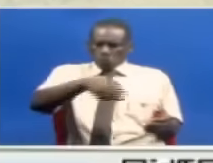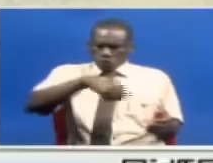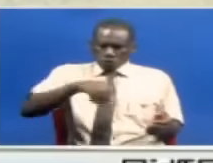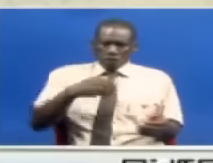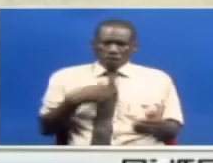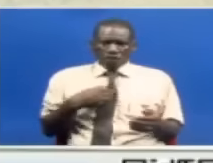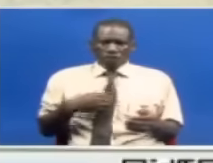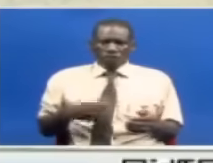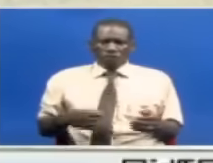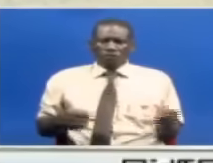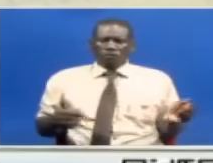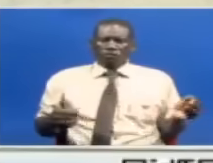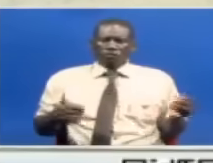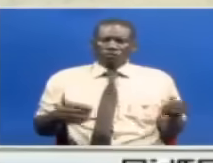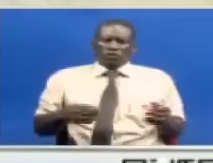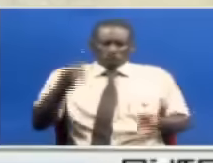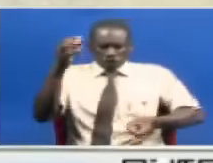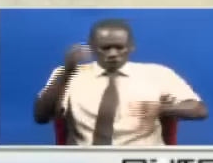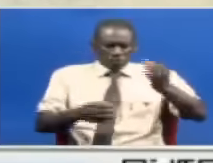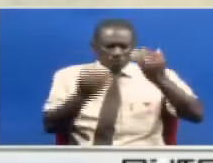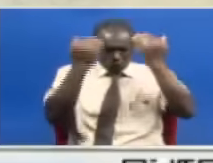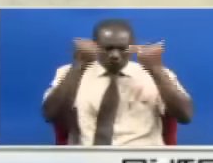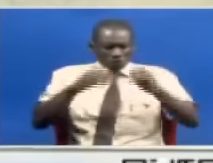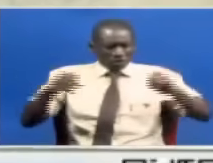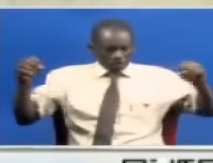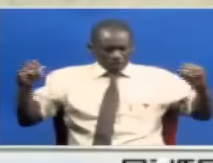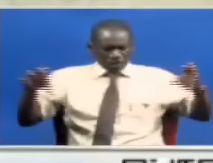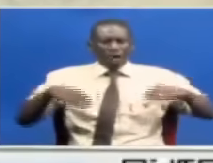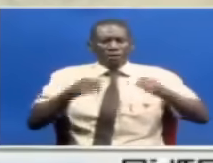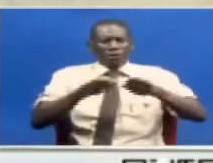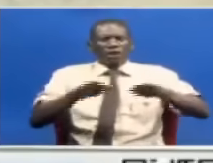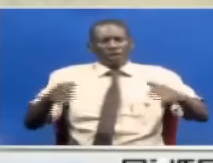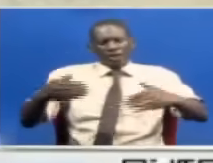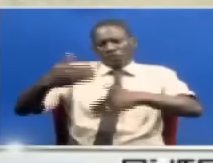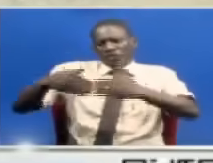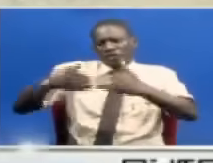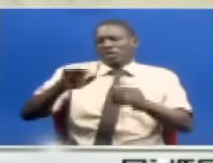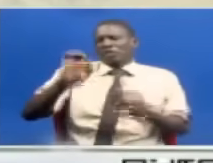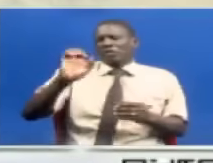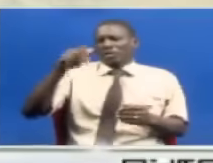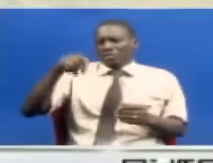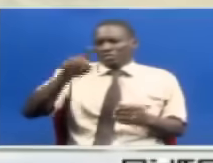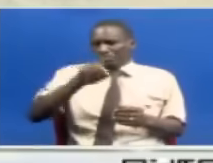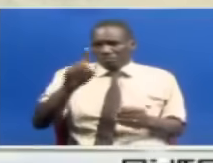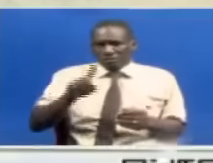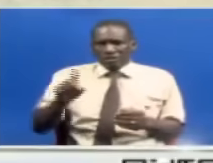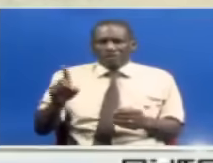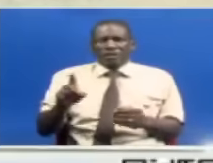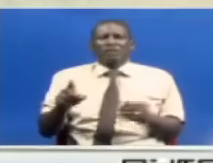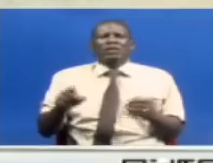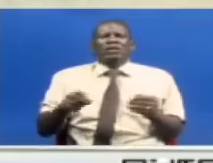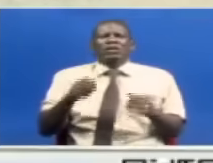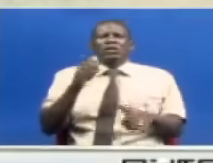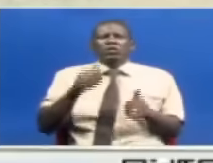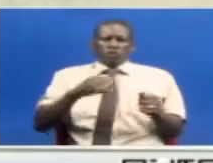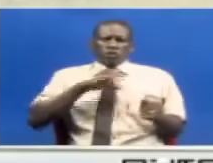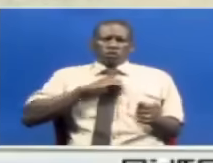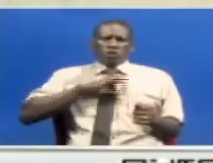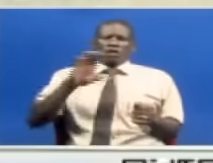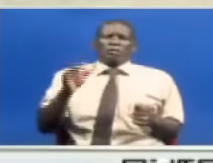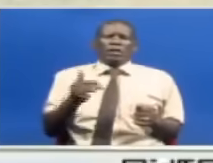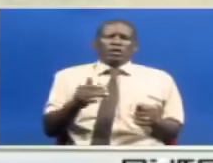by the courts on the land that is adjacent to EPZ that belonged to